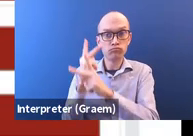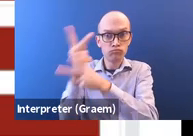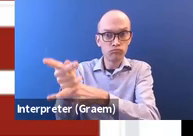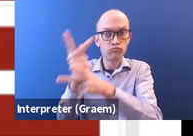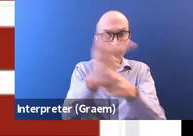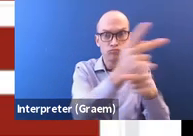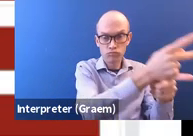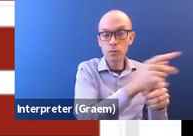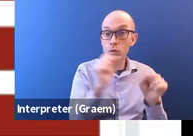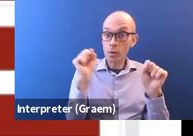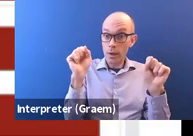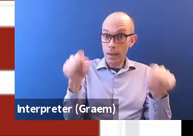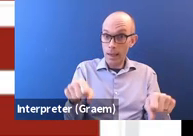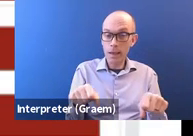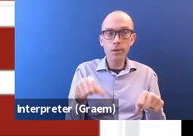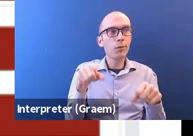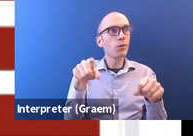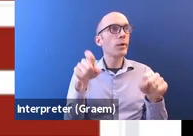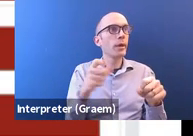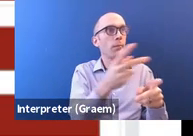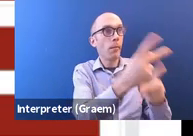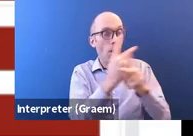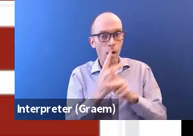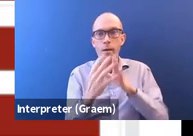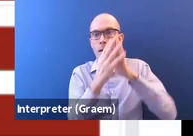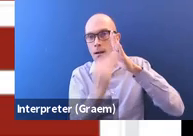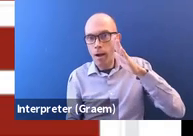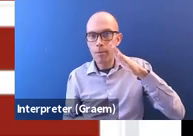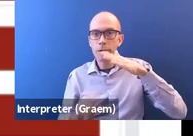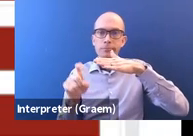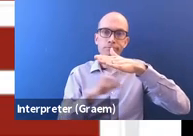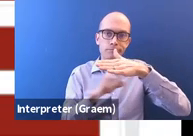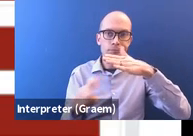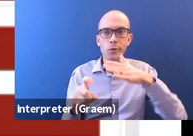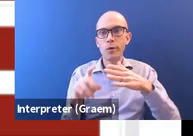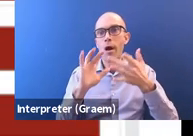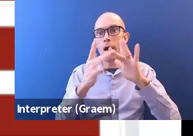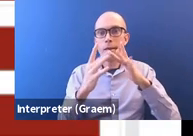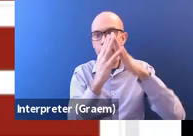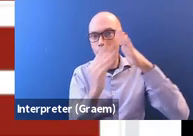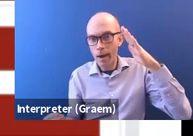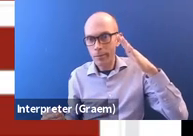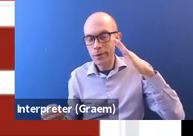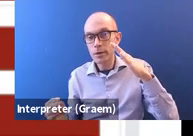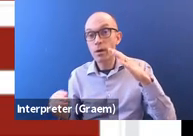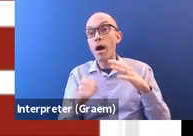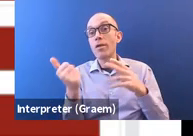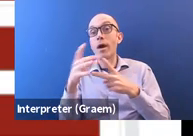on reserve, where you can make copies of them or get digital copies, this would be purchasing or renting your book here from the